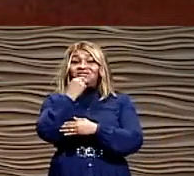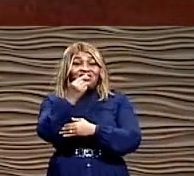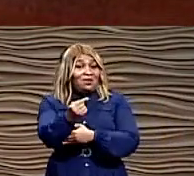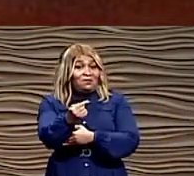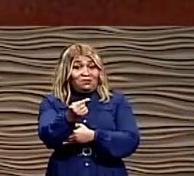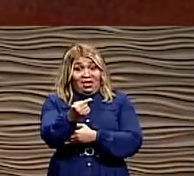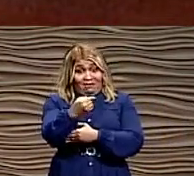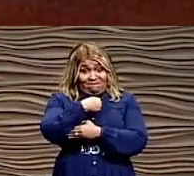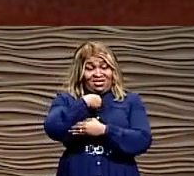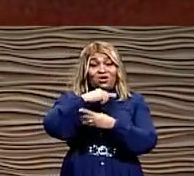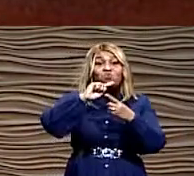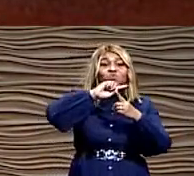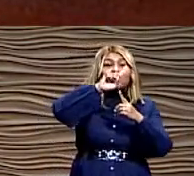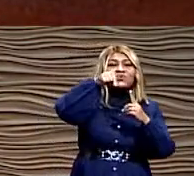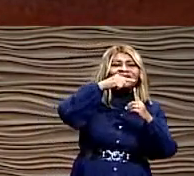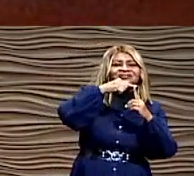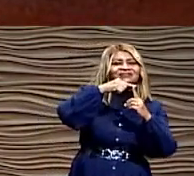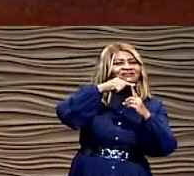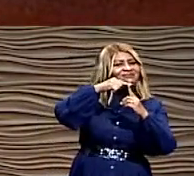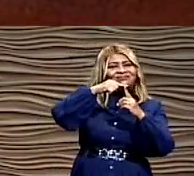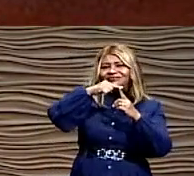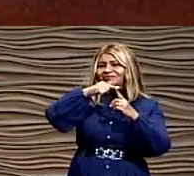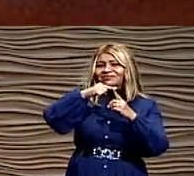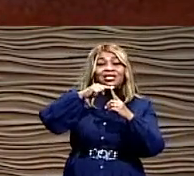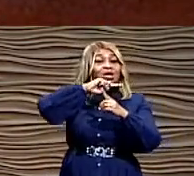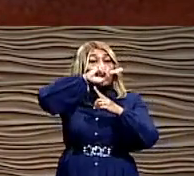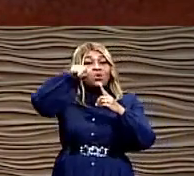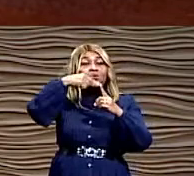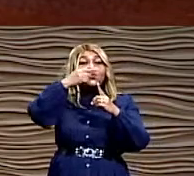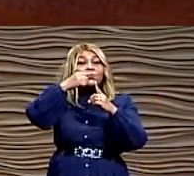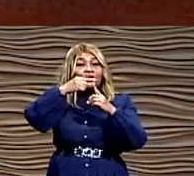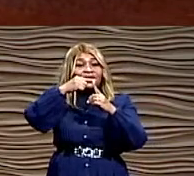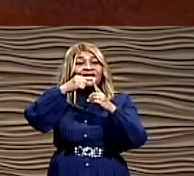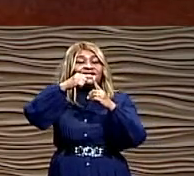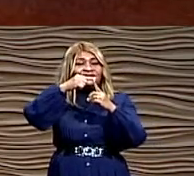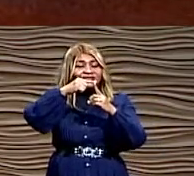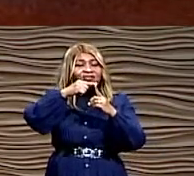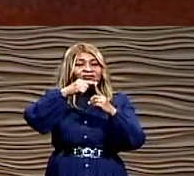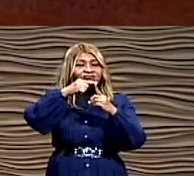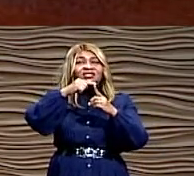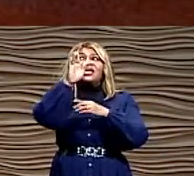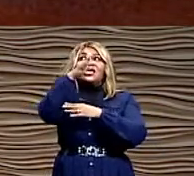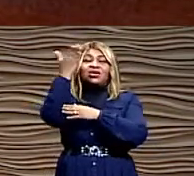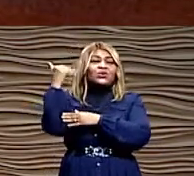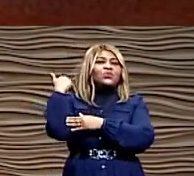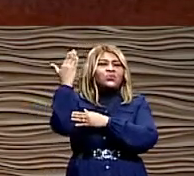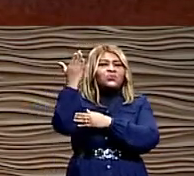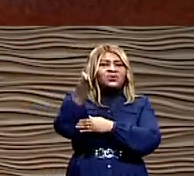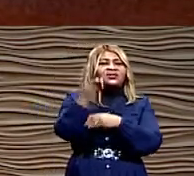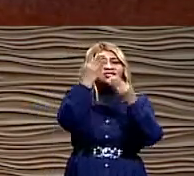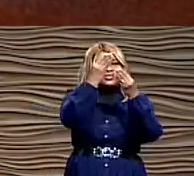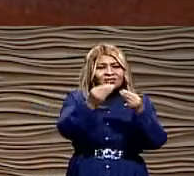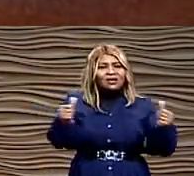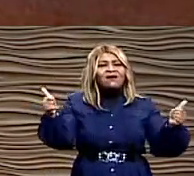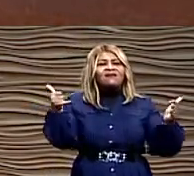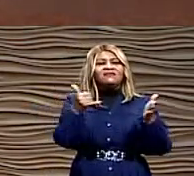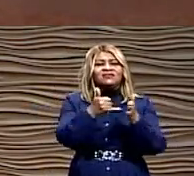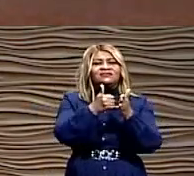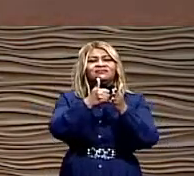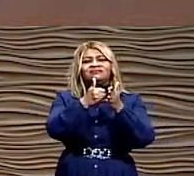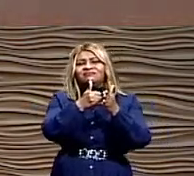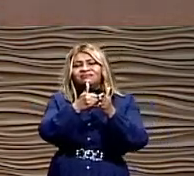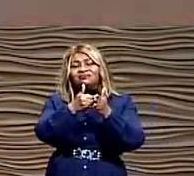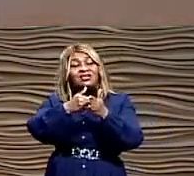never tells me when. Ooh. Just when he's gonna fix it.